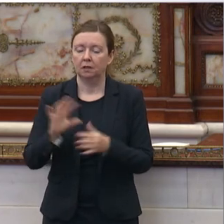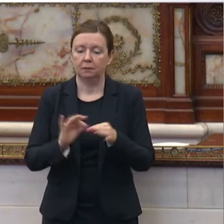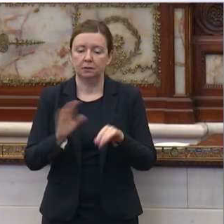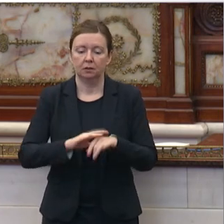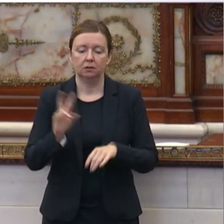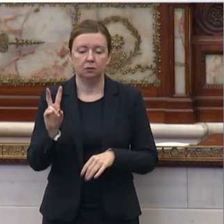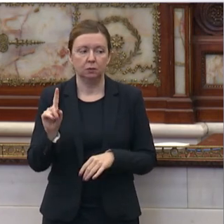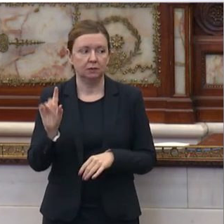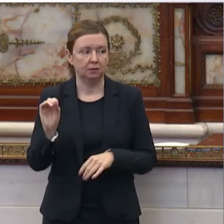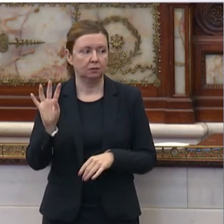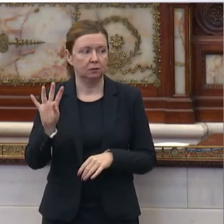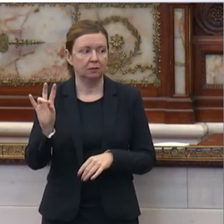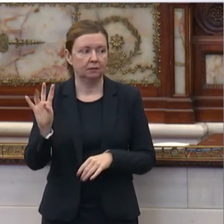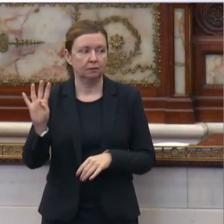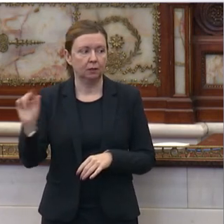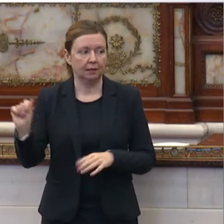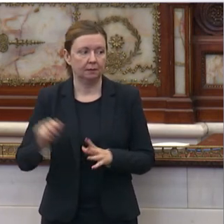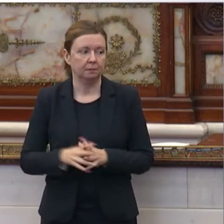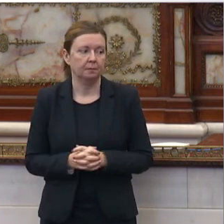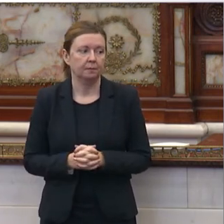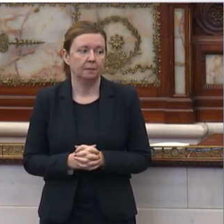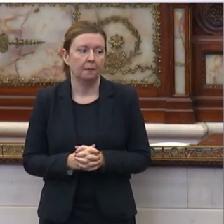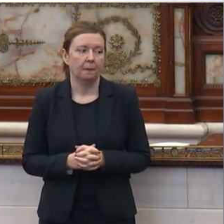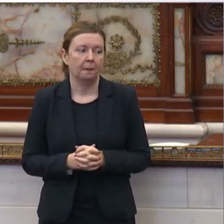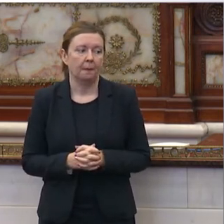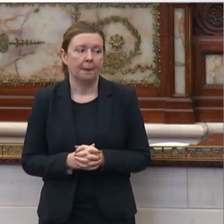on 210-474-A.